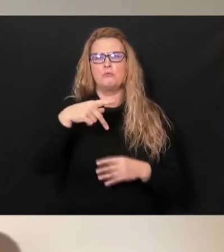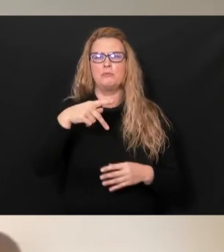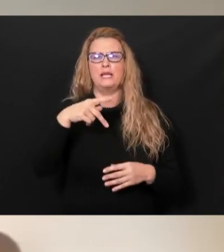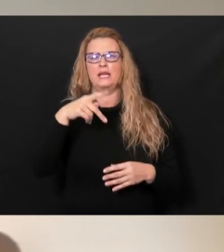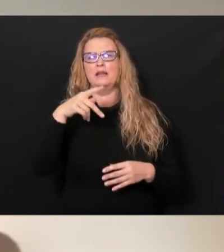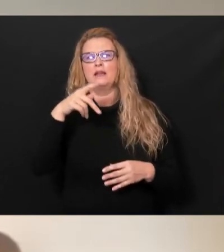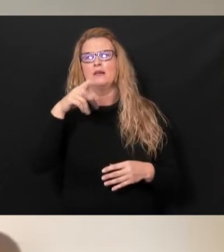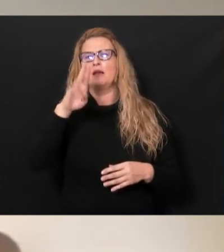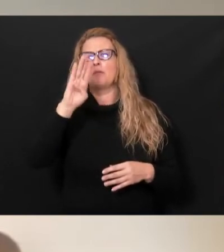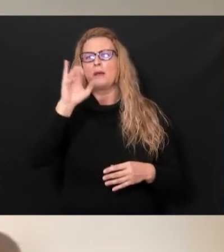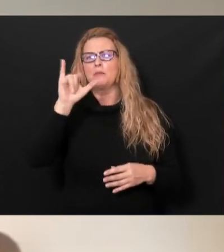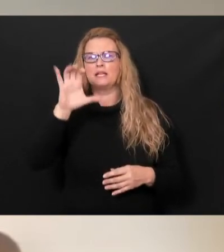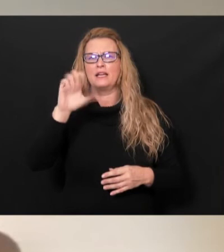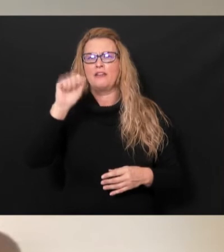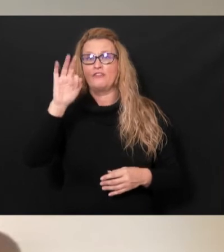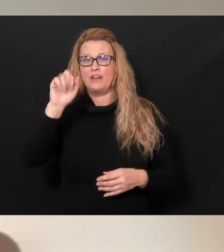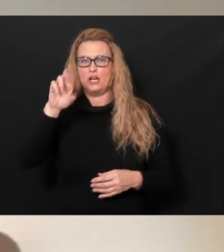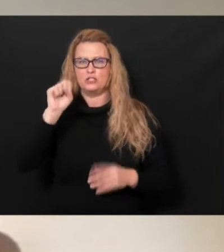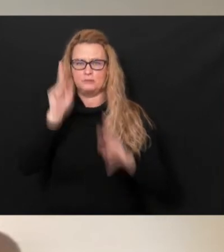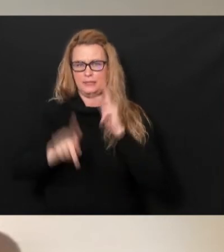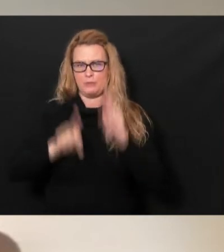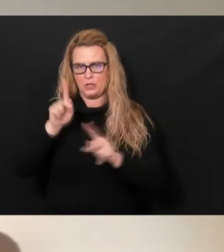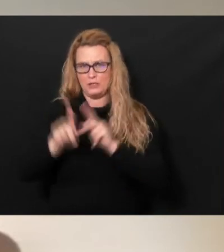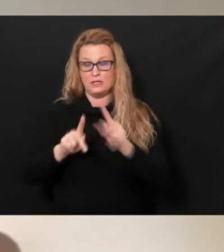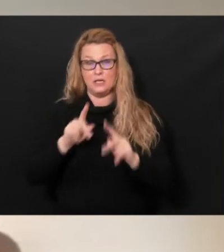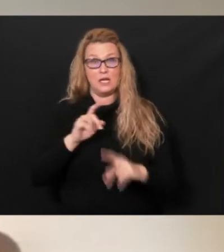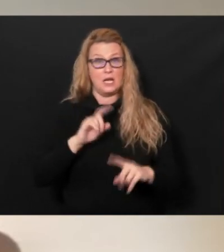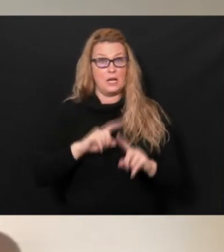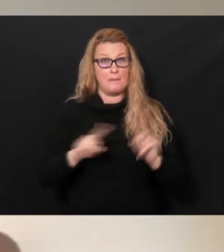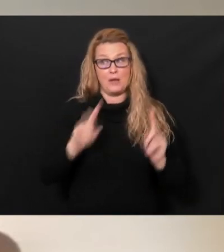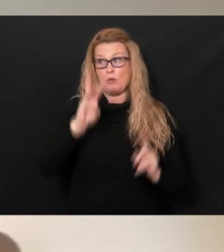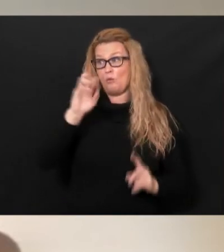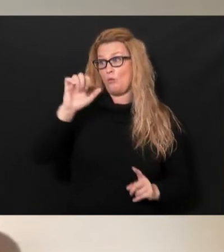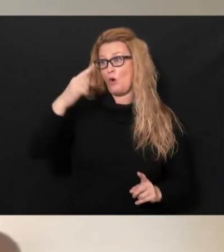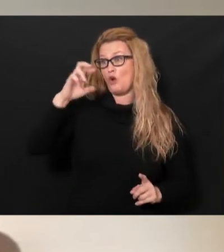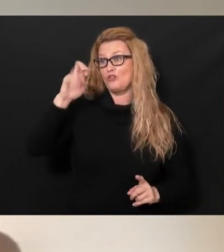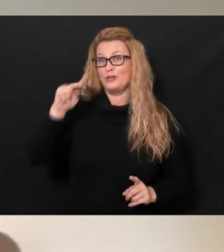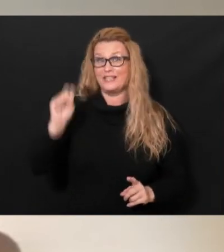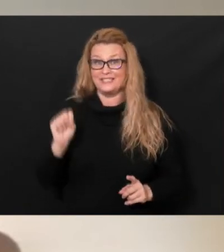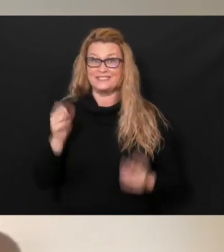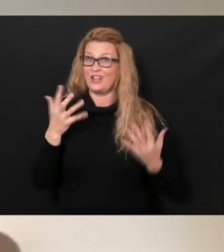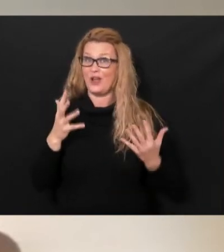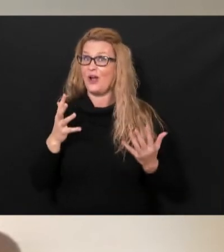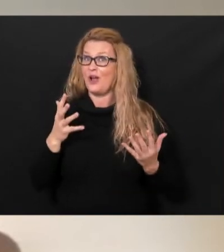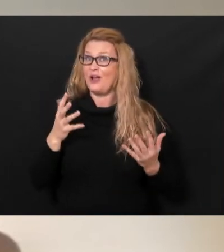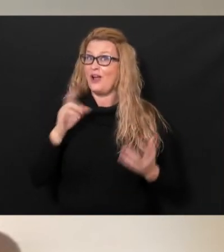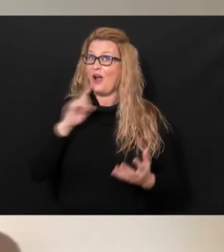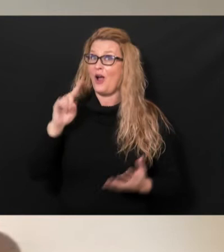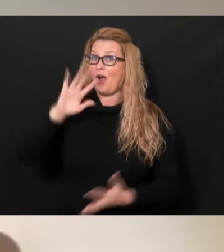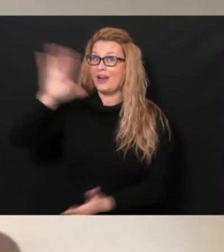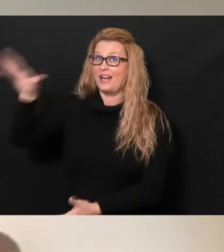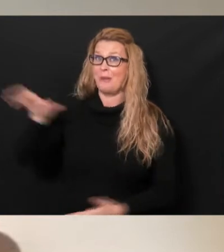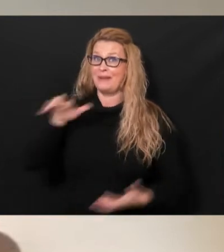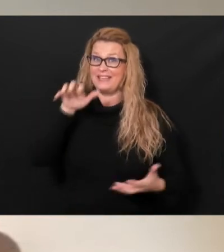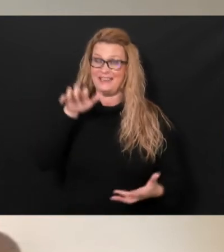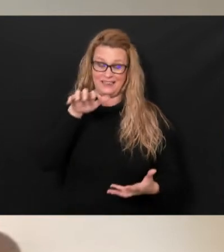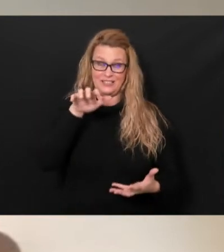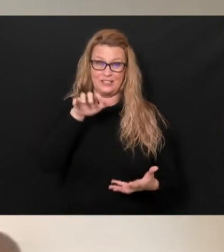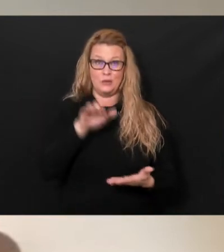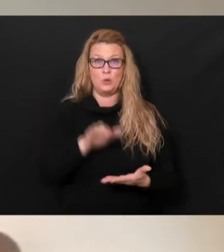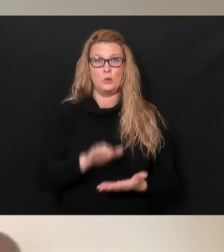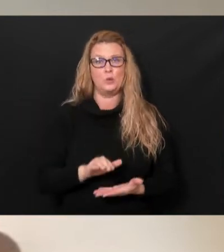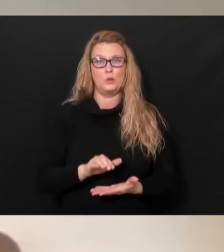you. But as mentioned, for example, the Walgreens doses coming in the federal pharmacy program did